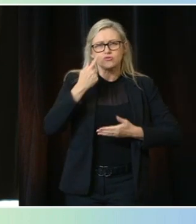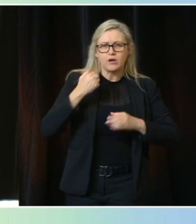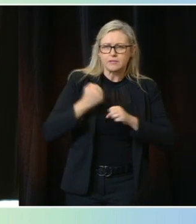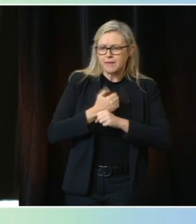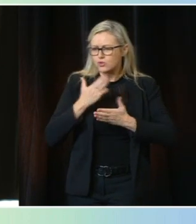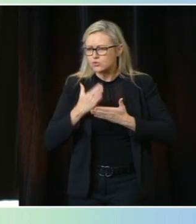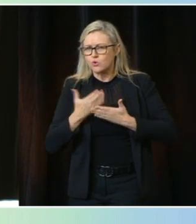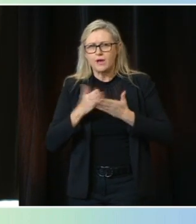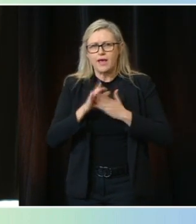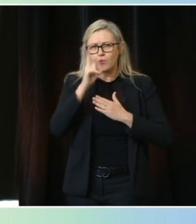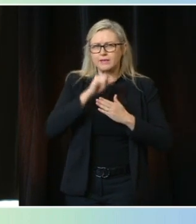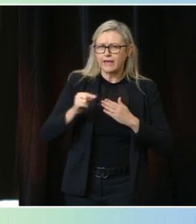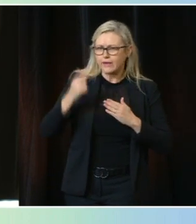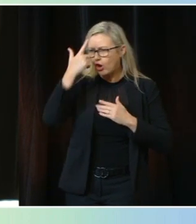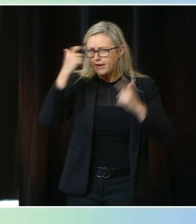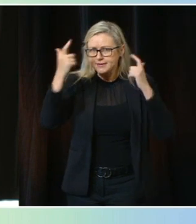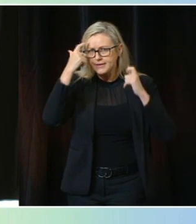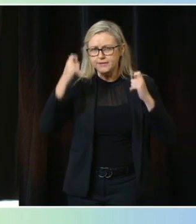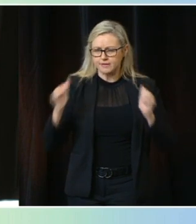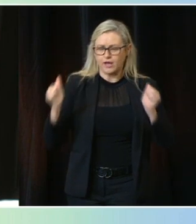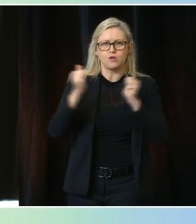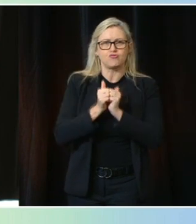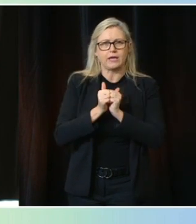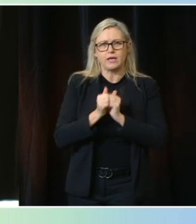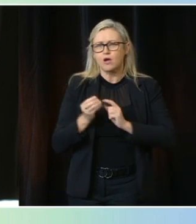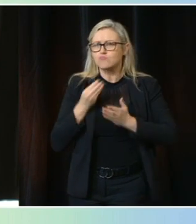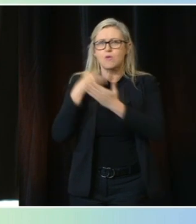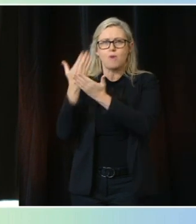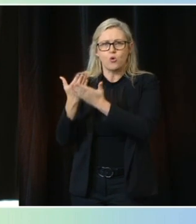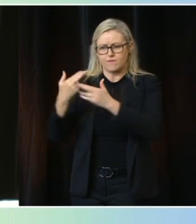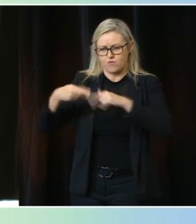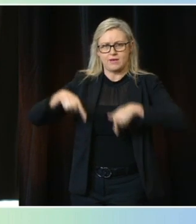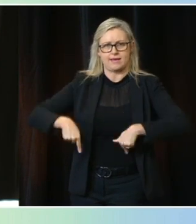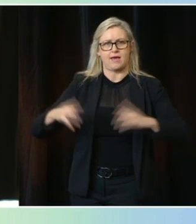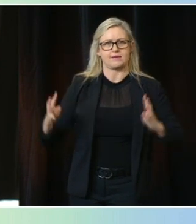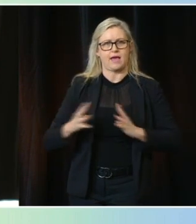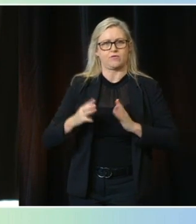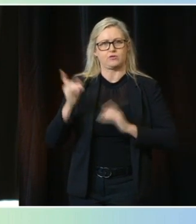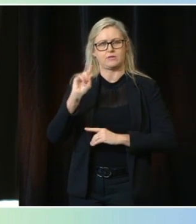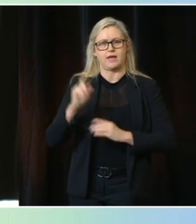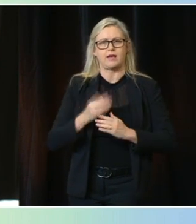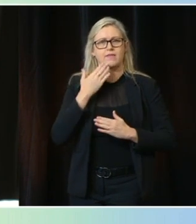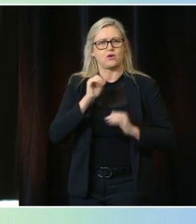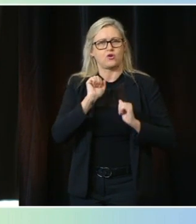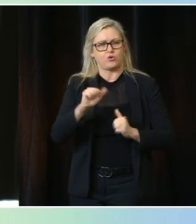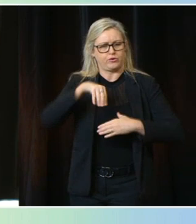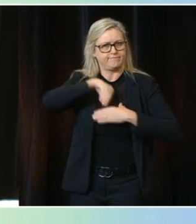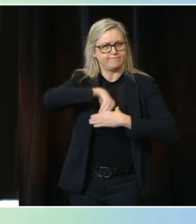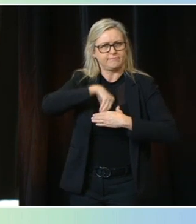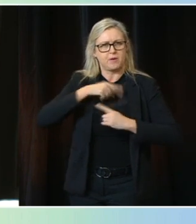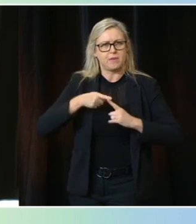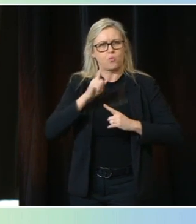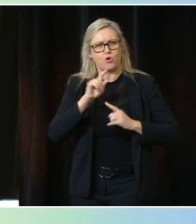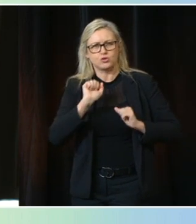concrete proposals to this Gathering I thank you for the spirit but also the substance of your